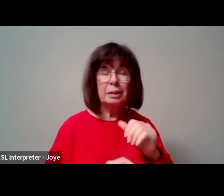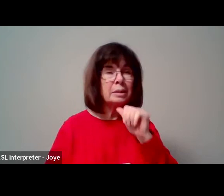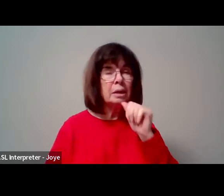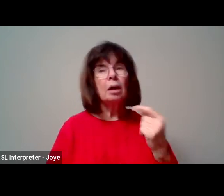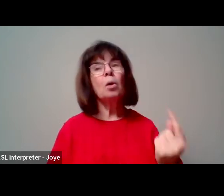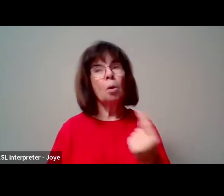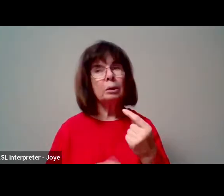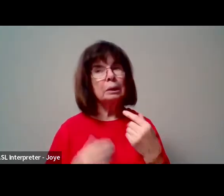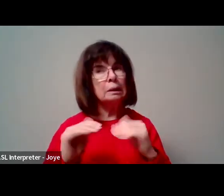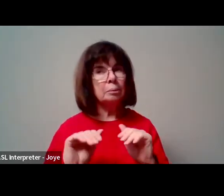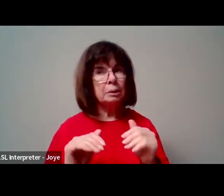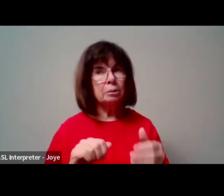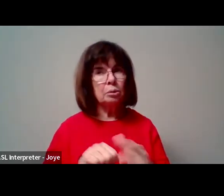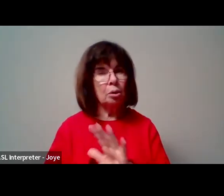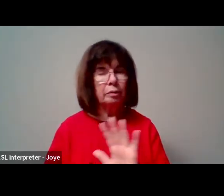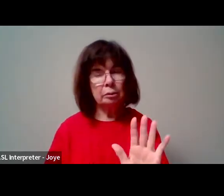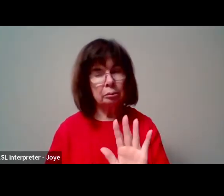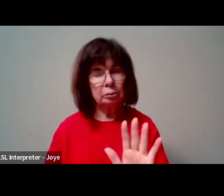COVID.